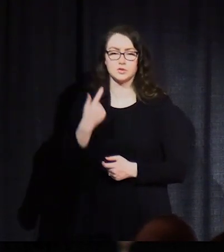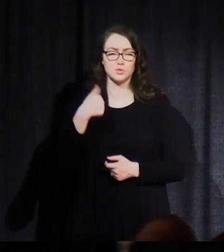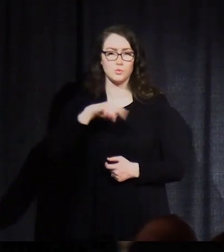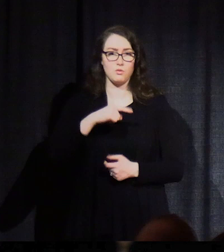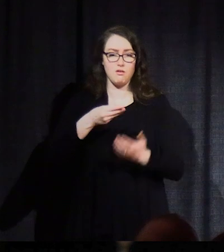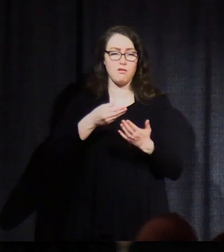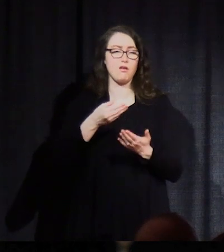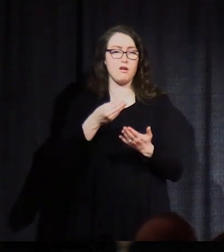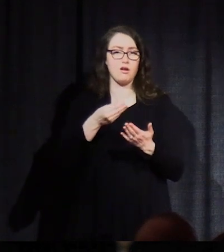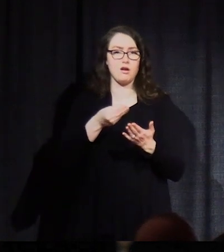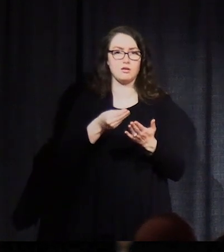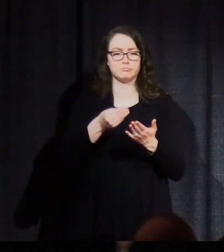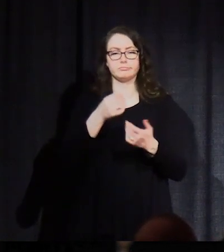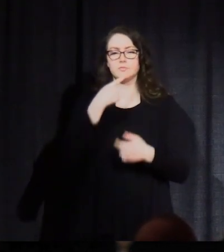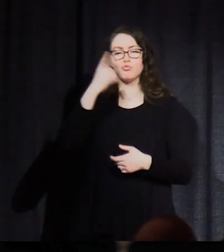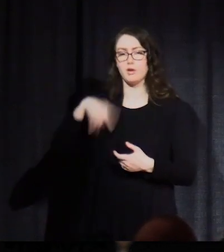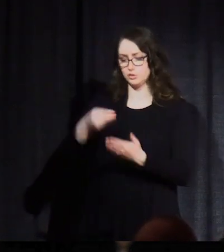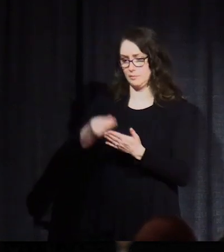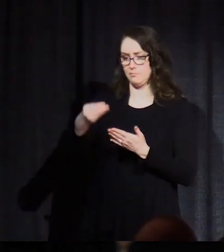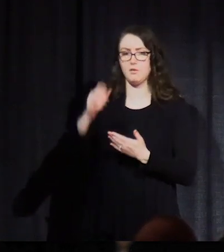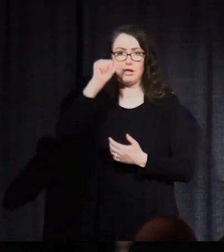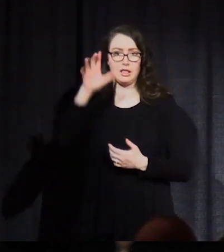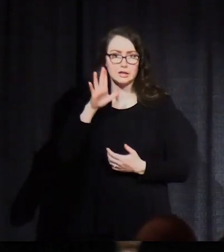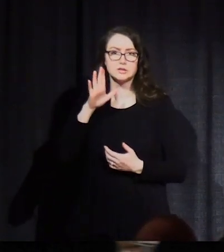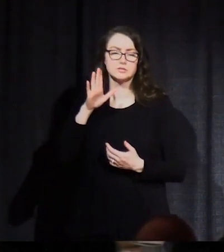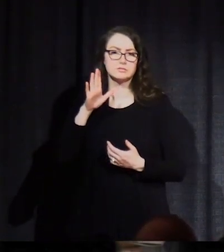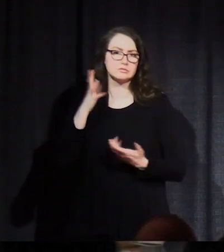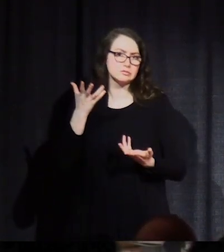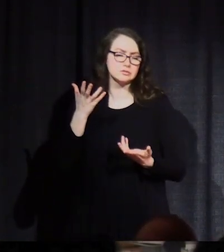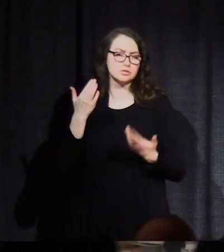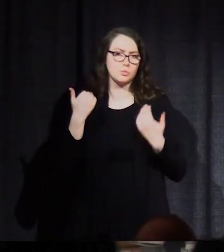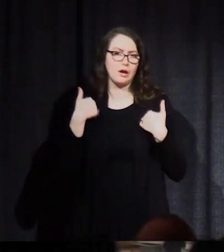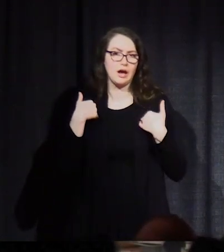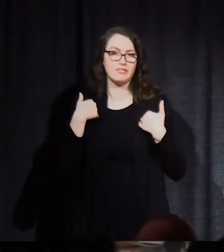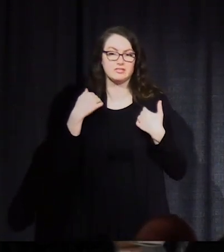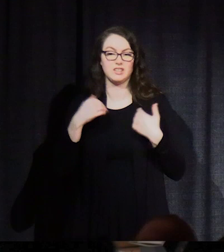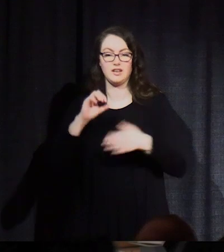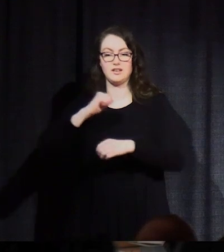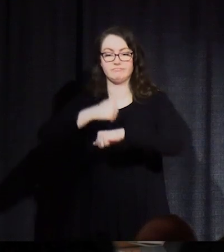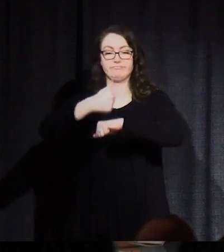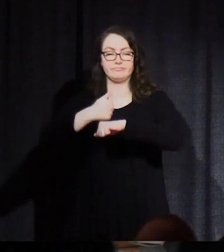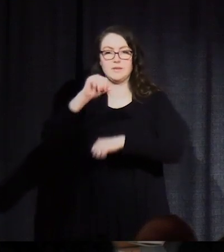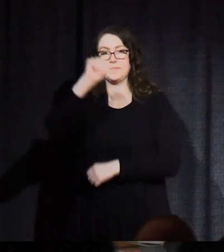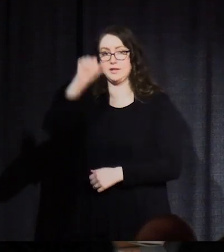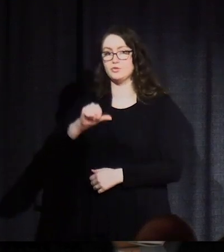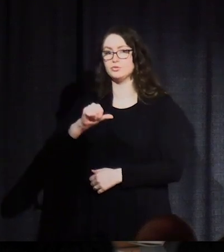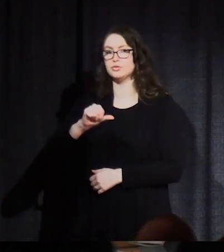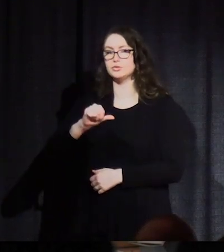population had burgeoned to a whopping 60,000 people. Our biggest city, Anchorage, was